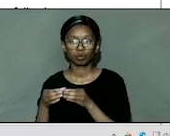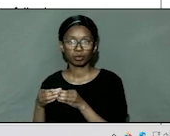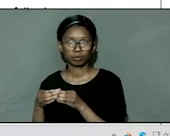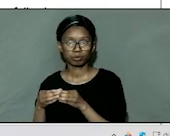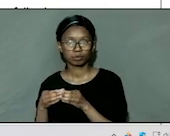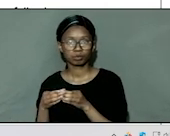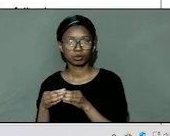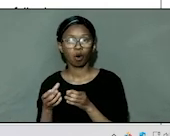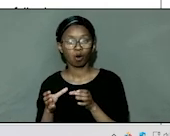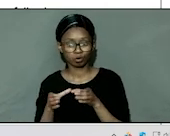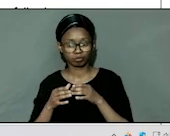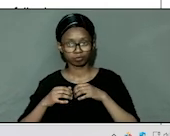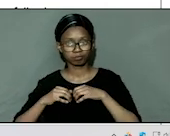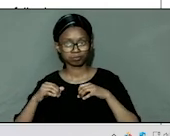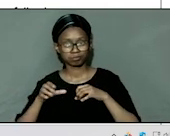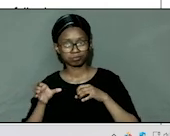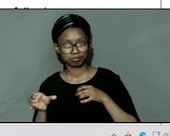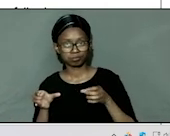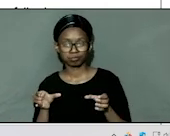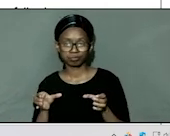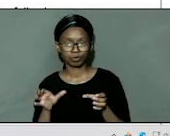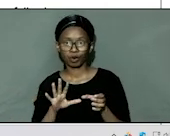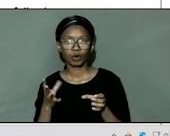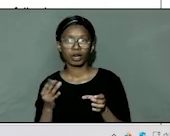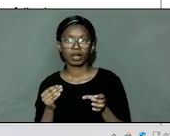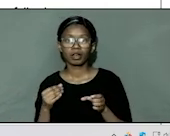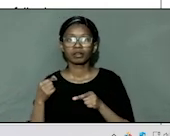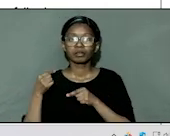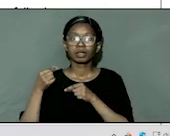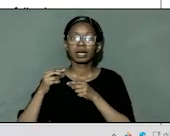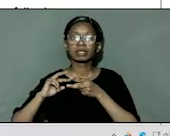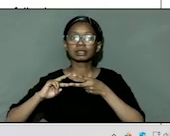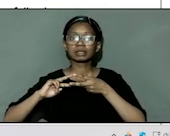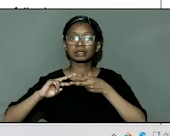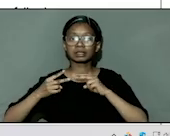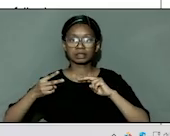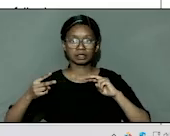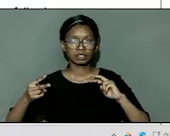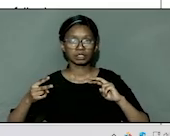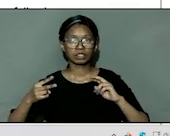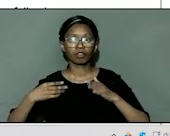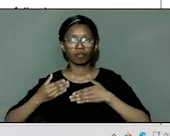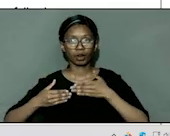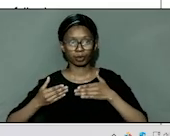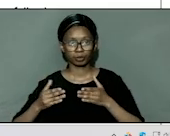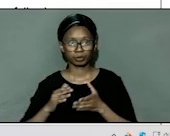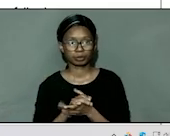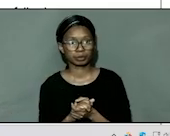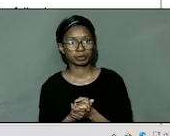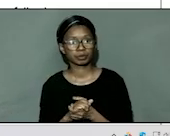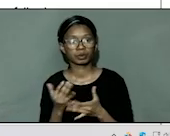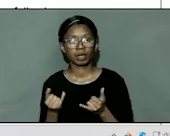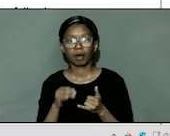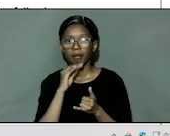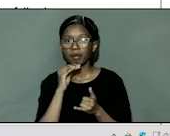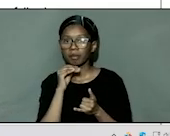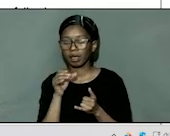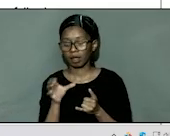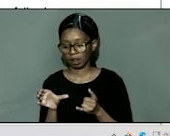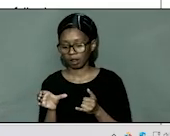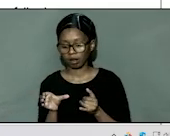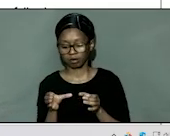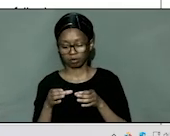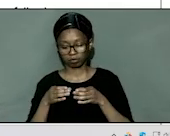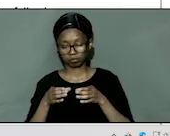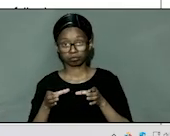And after being separated by a barrier, each population, it will be exposed